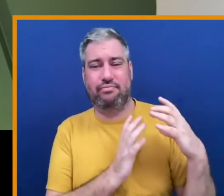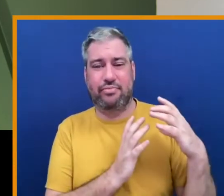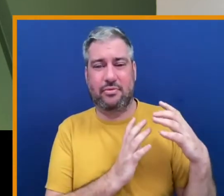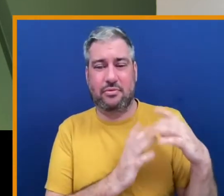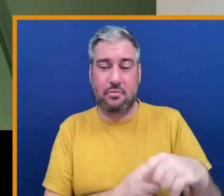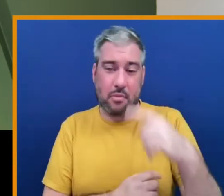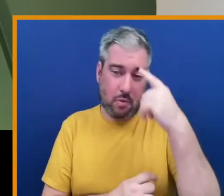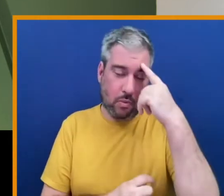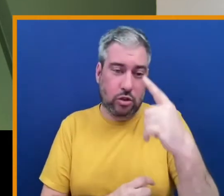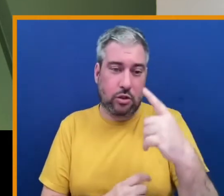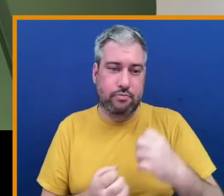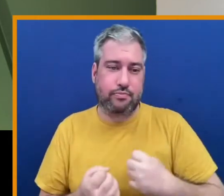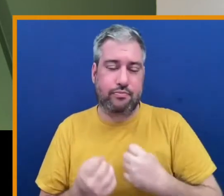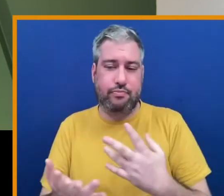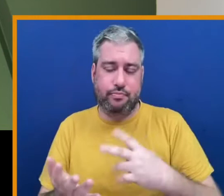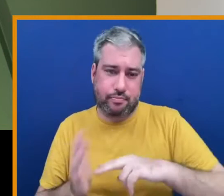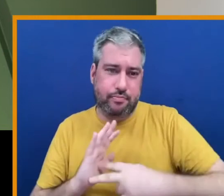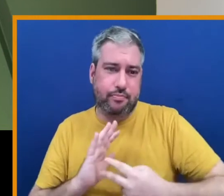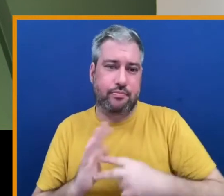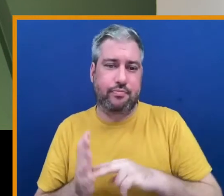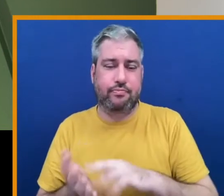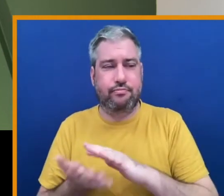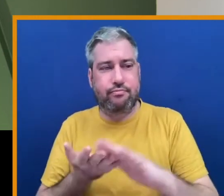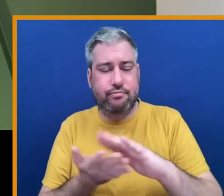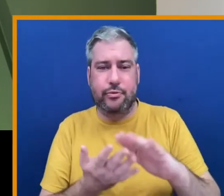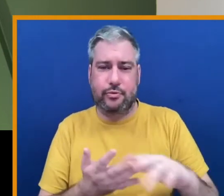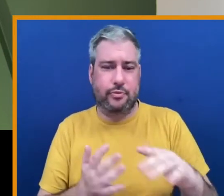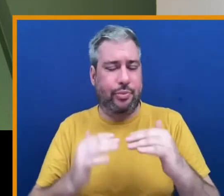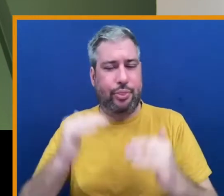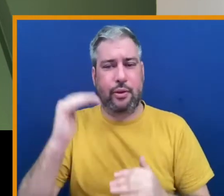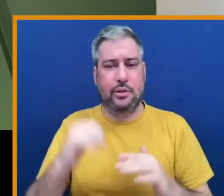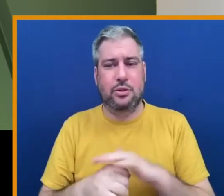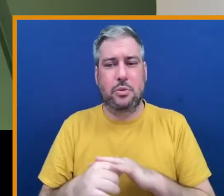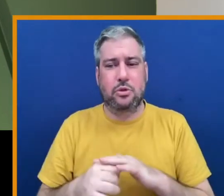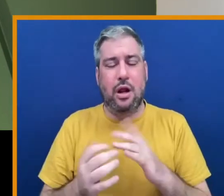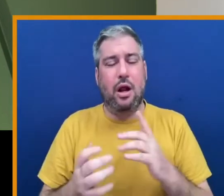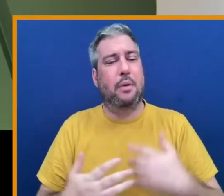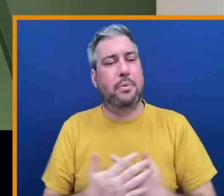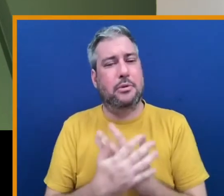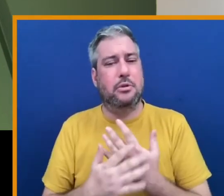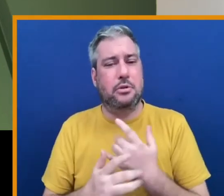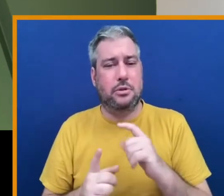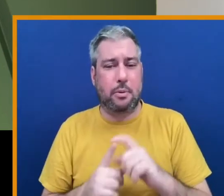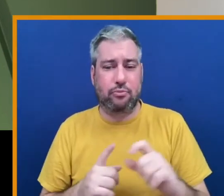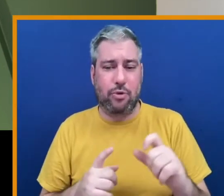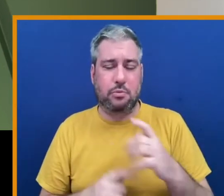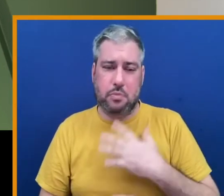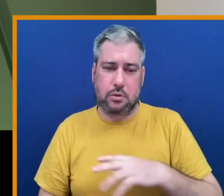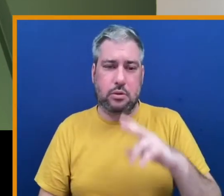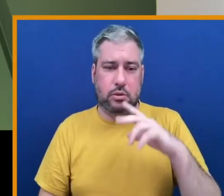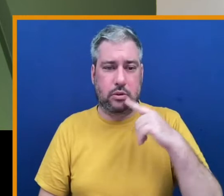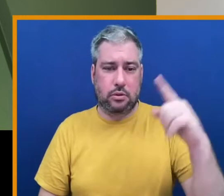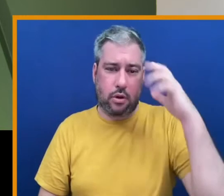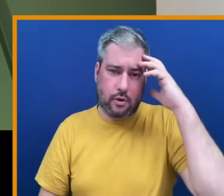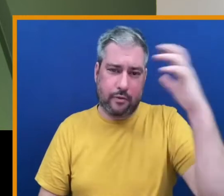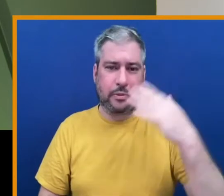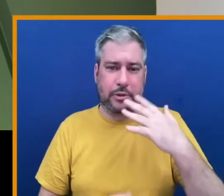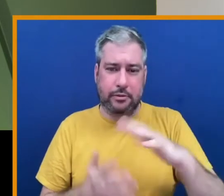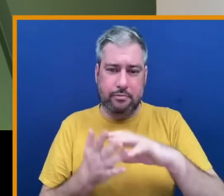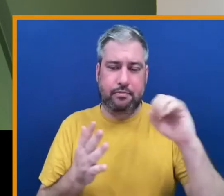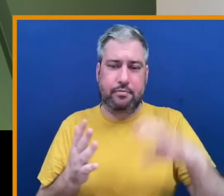Lib Dems would call on the government to scrap the unjust national insurance hike, and it would reverse the universal